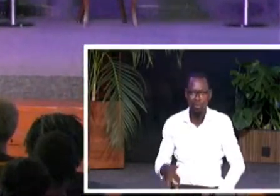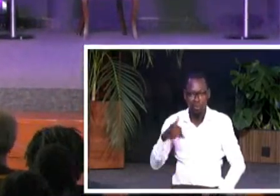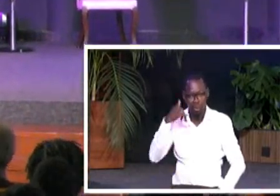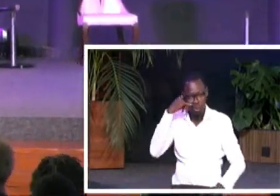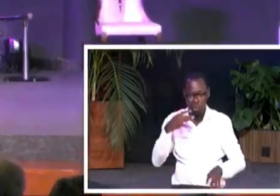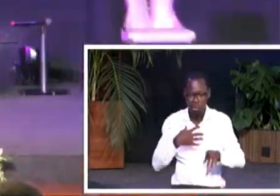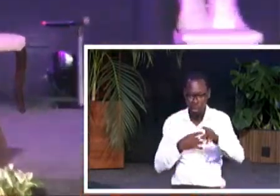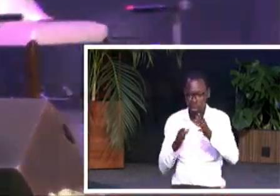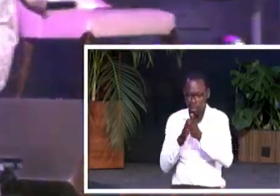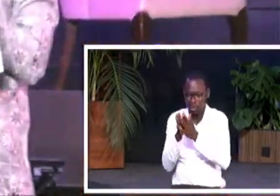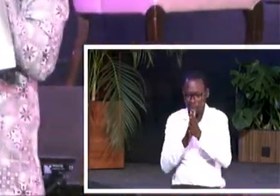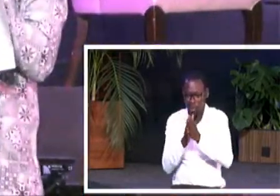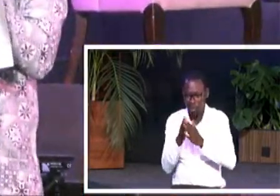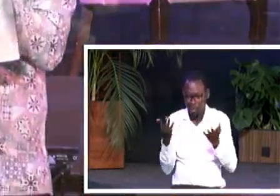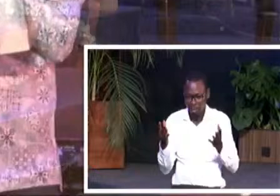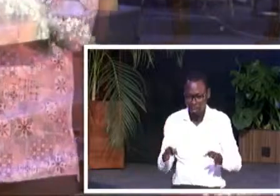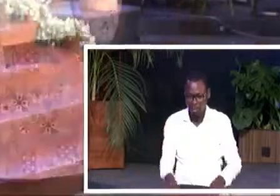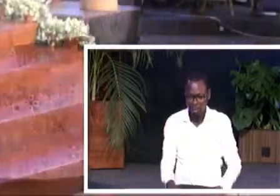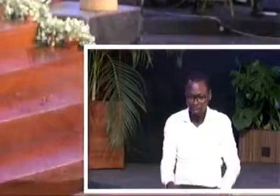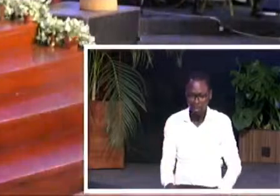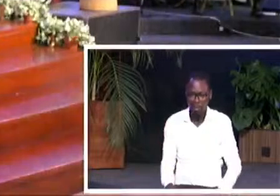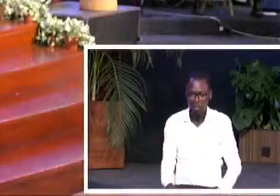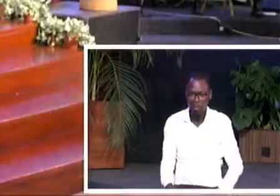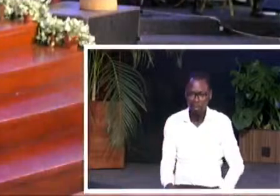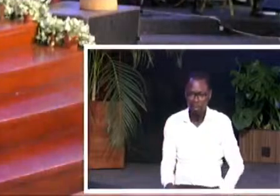Doctor Isi Ansa, please come and select it.